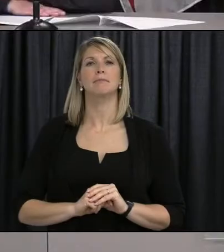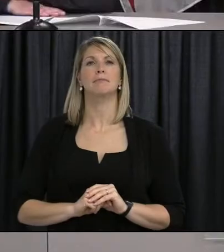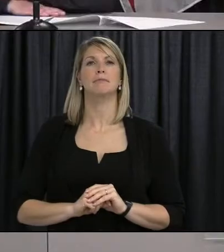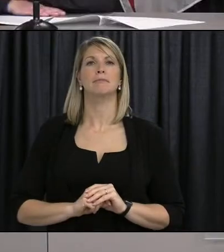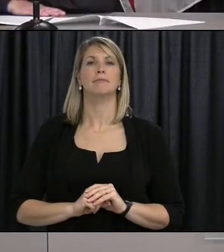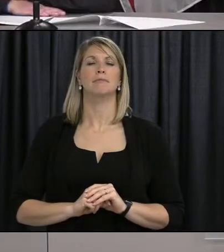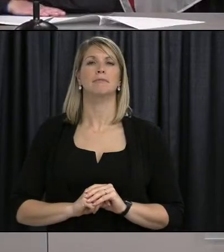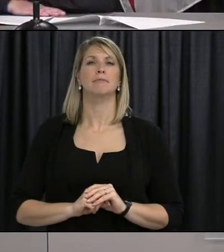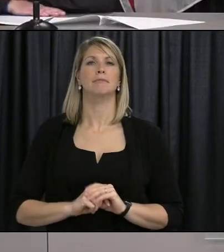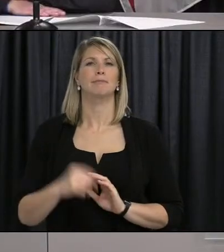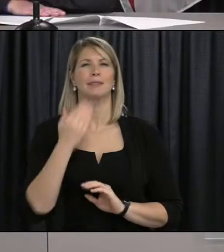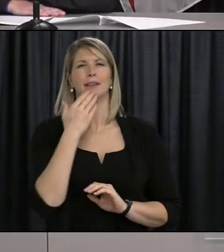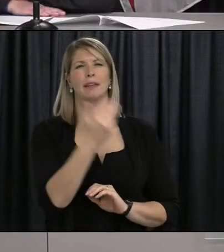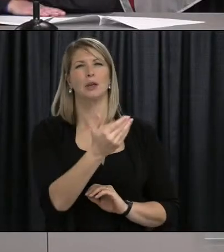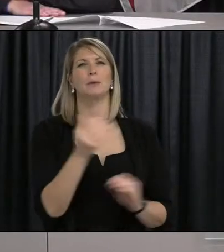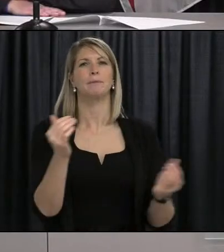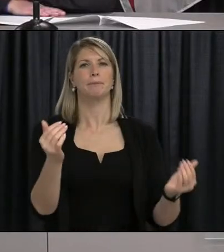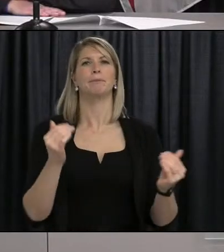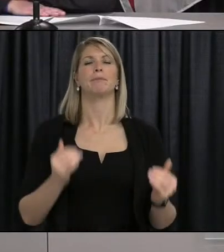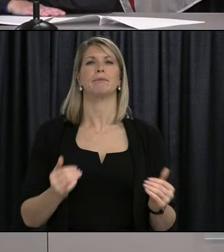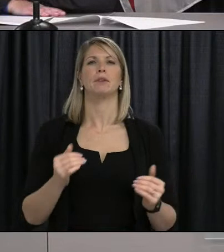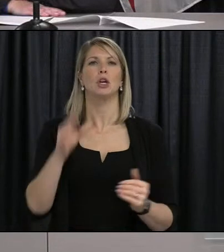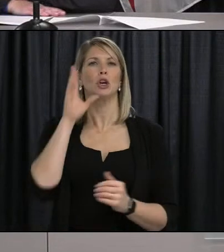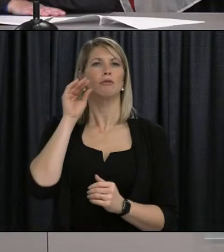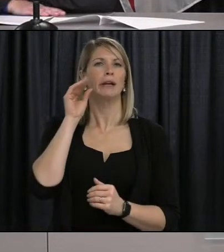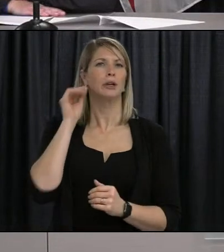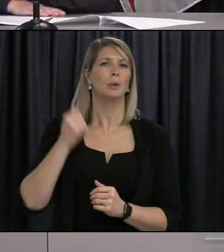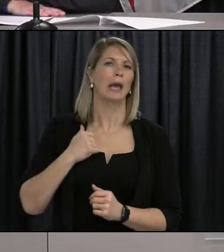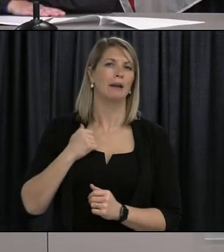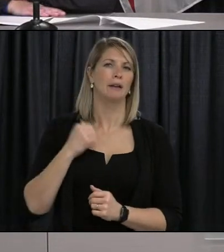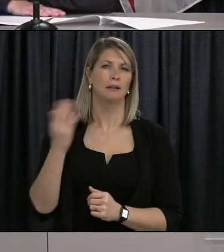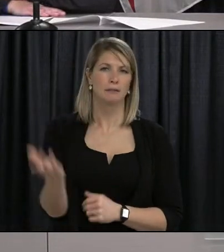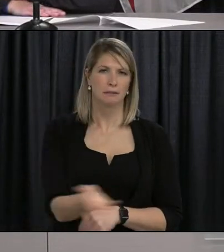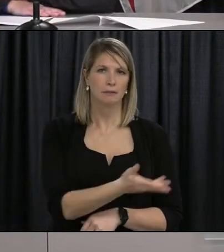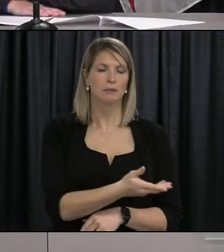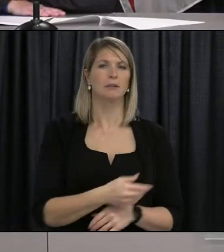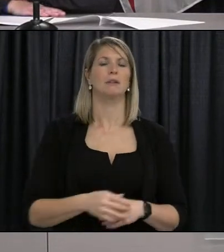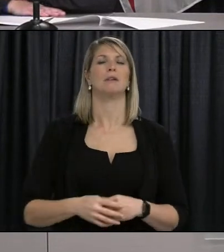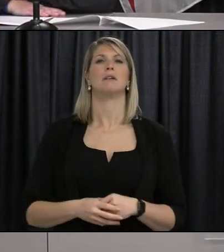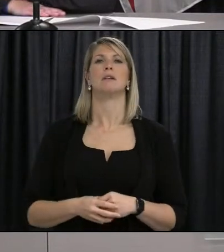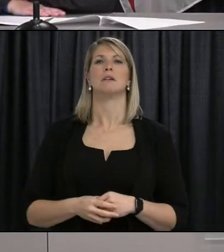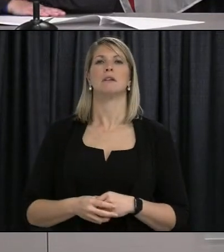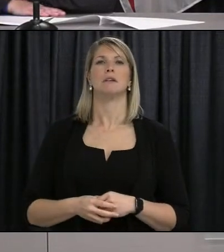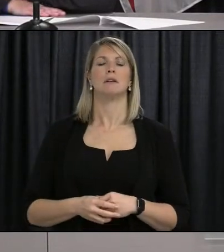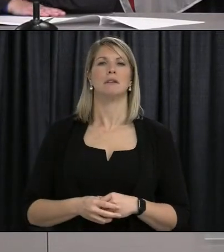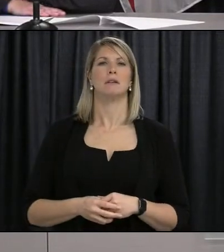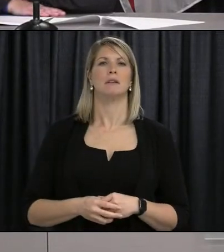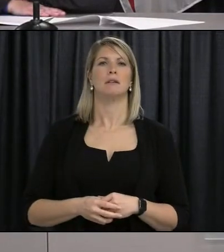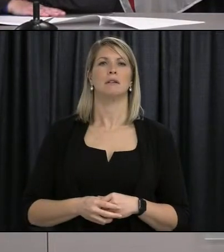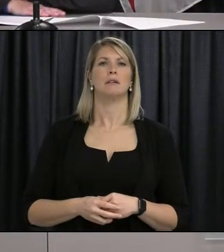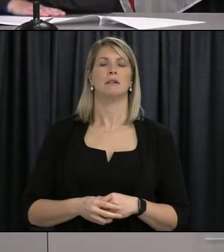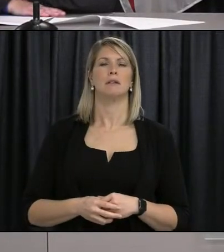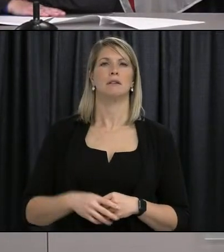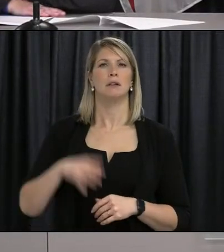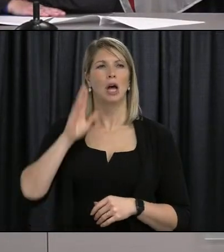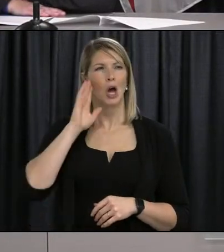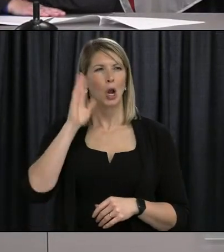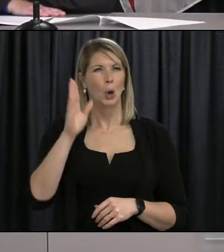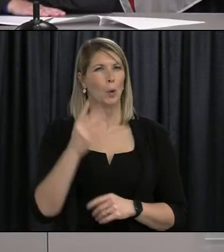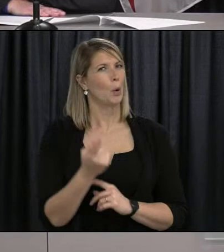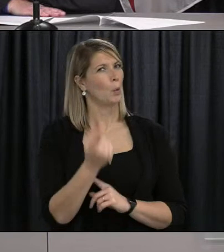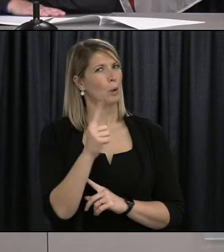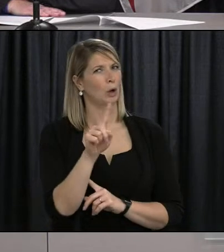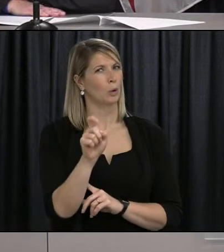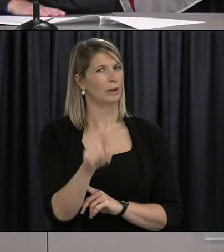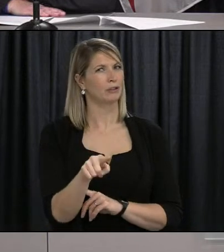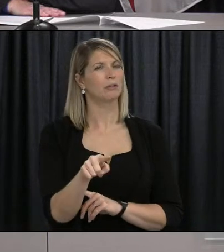Thank you. Our next questions are from Patrick Butler of Radio Canada. Please go ahead. Hi, just one question for me.